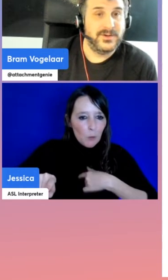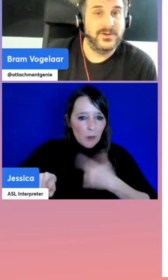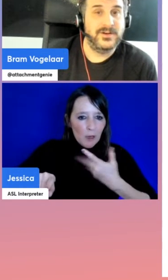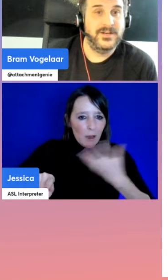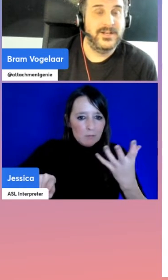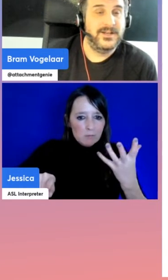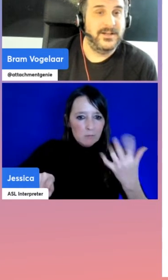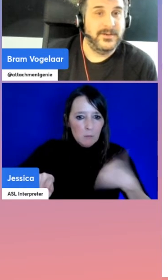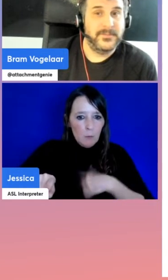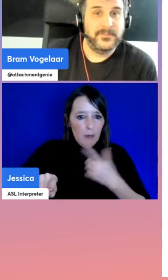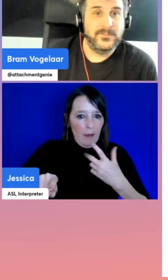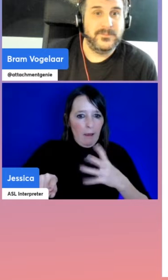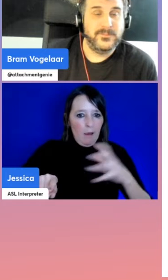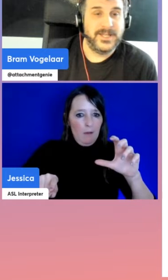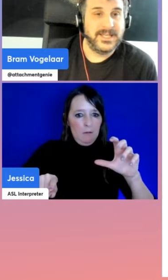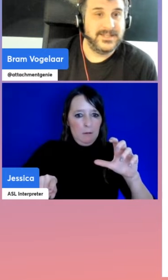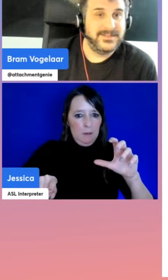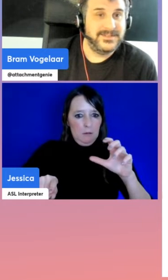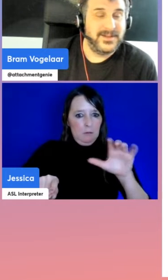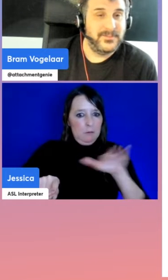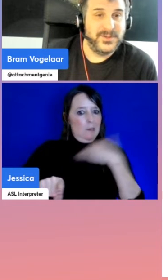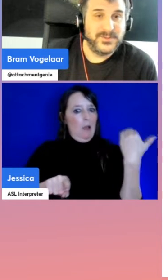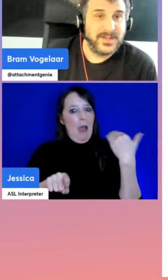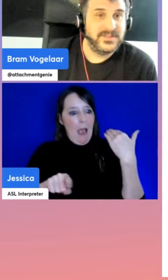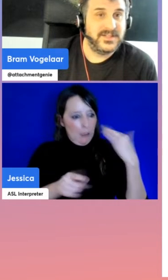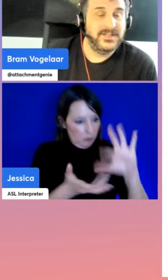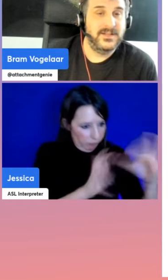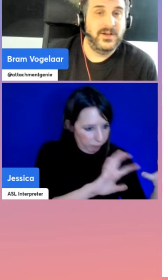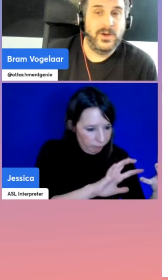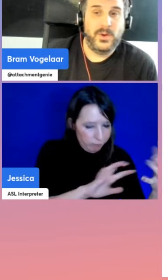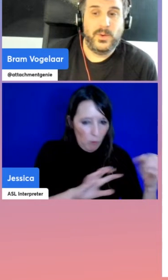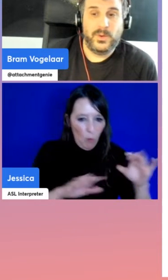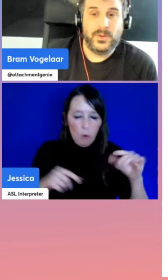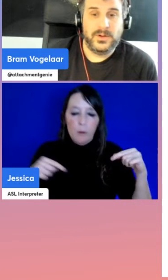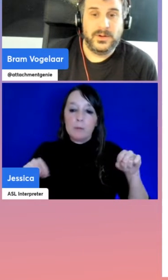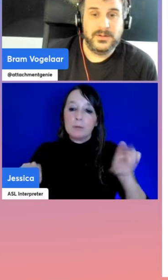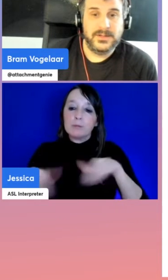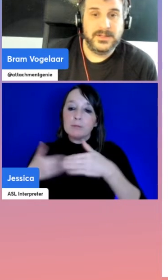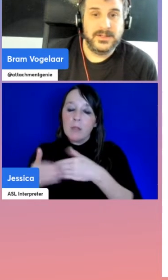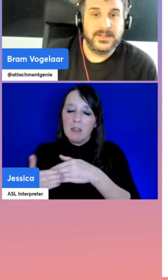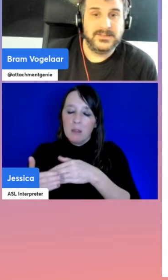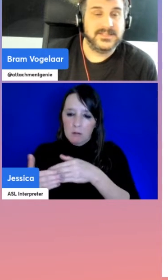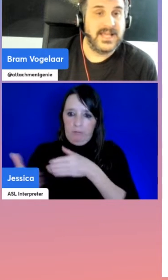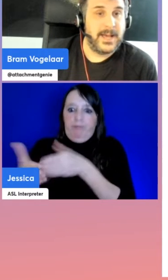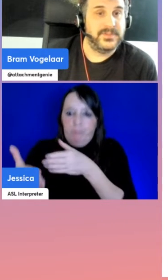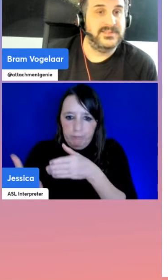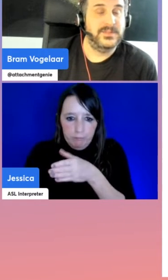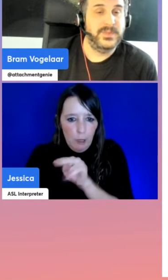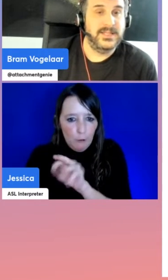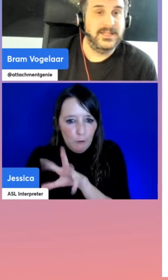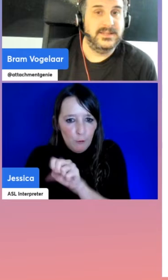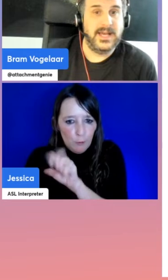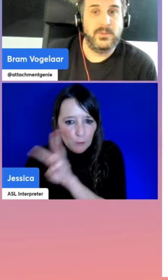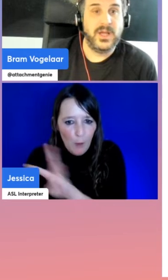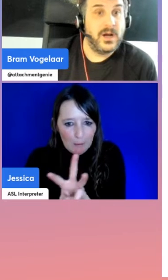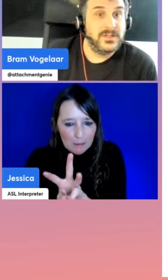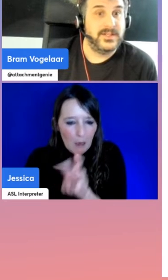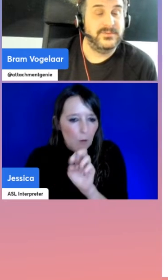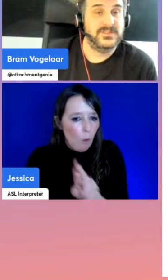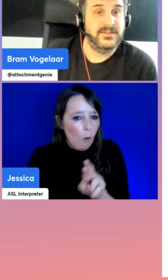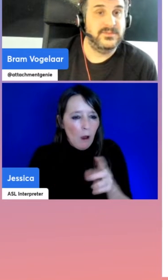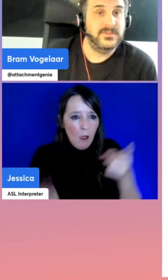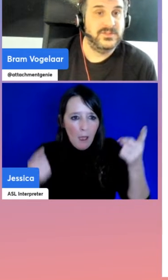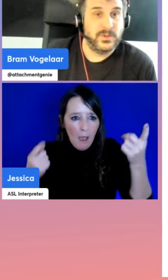/dotted, or we hit some news website, or it just happens to be that we